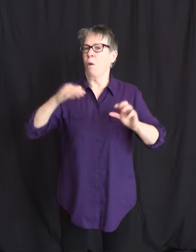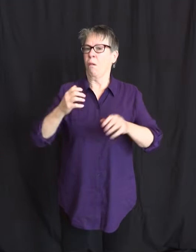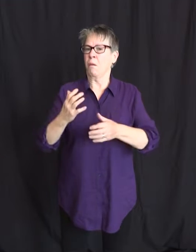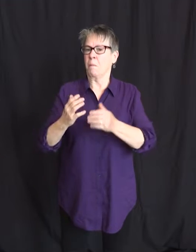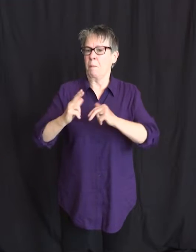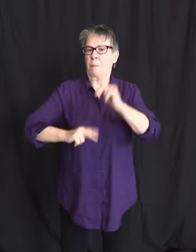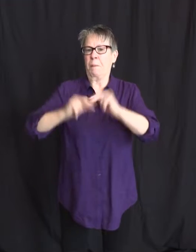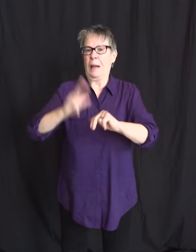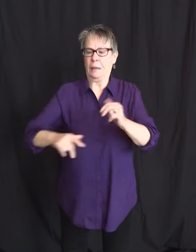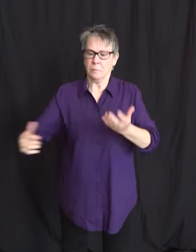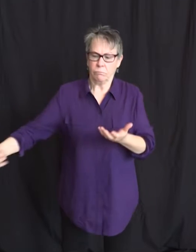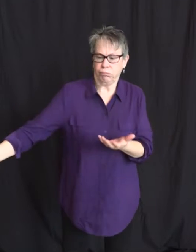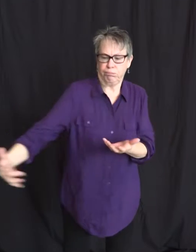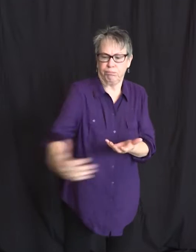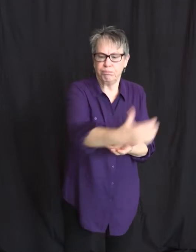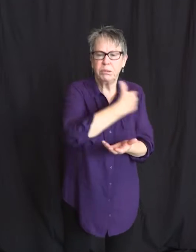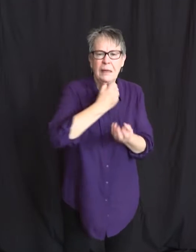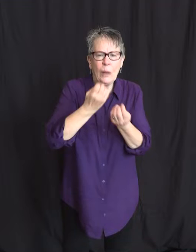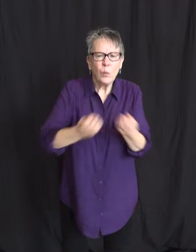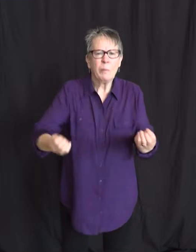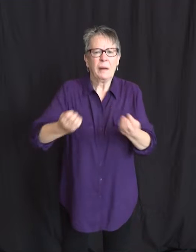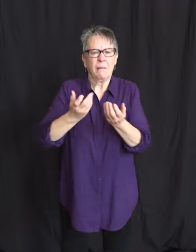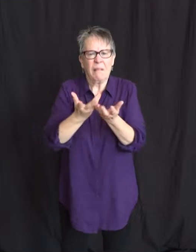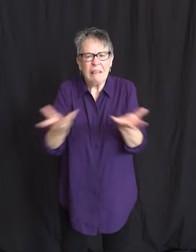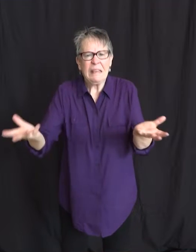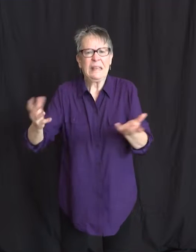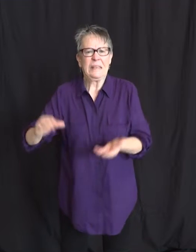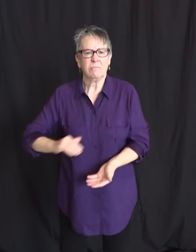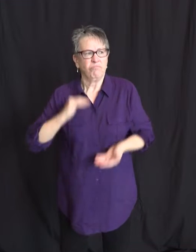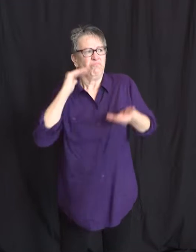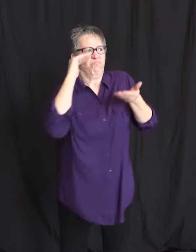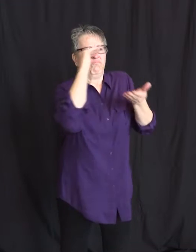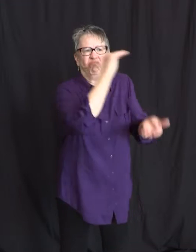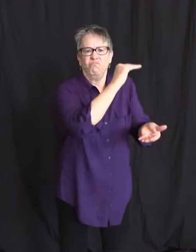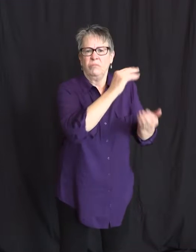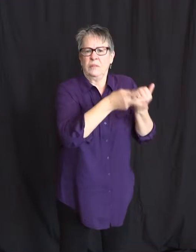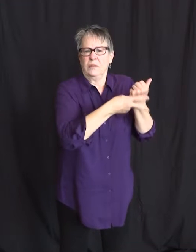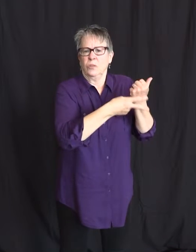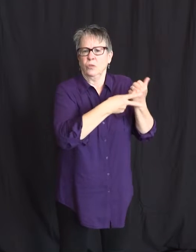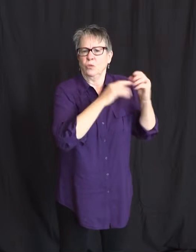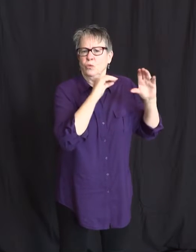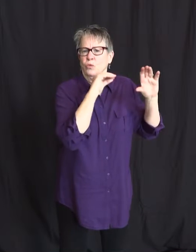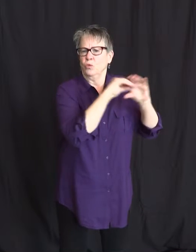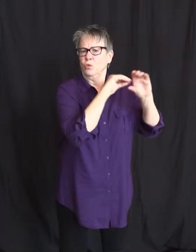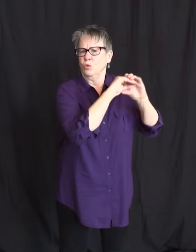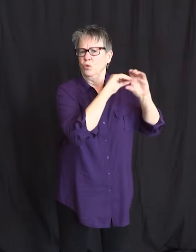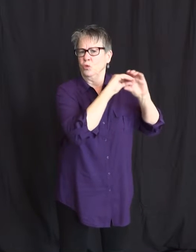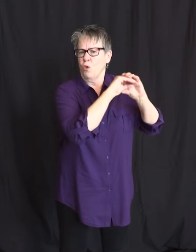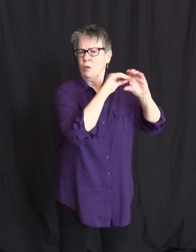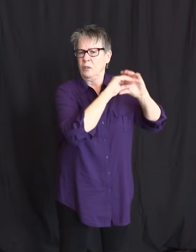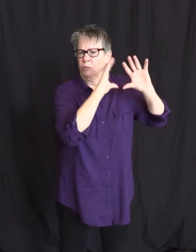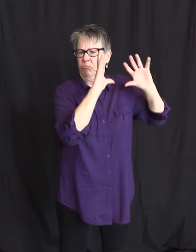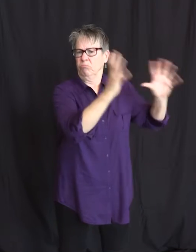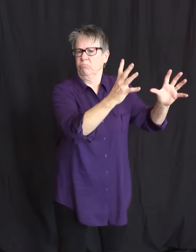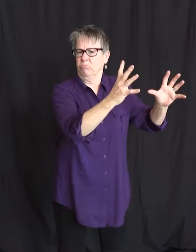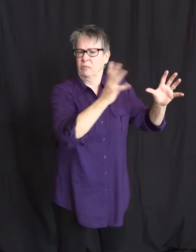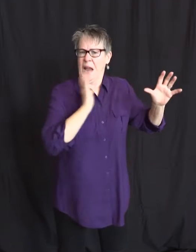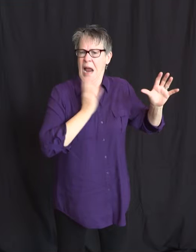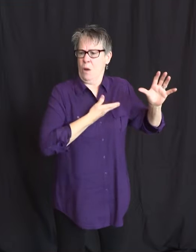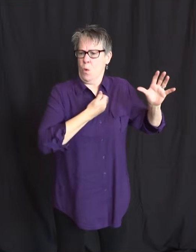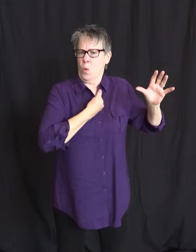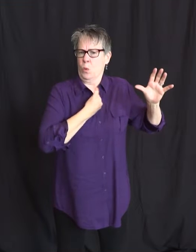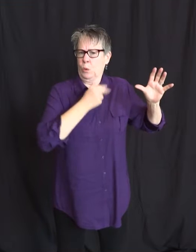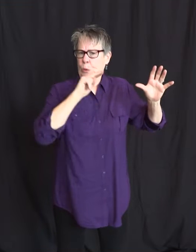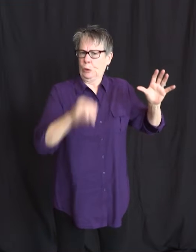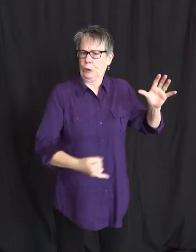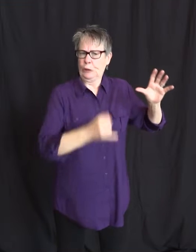own state stockpile of PPE, from masks to gloves and everything in between, so we can properly outfit not just